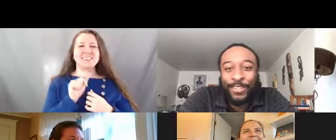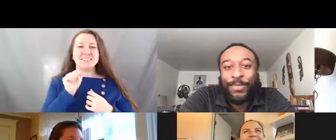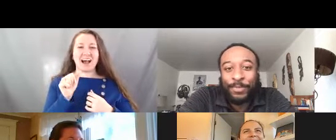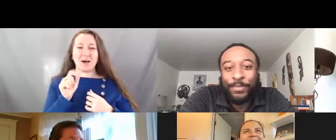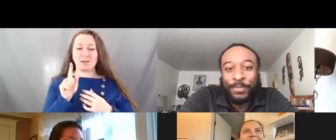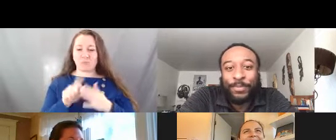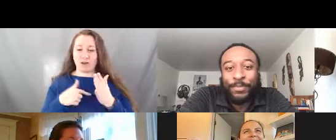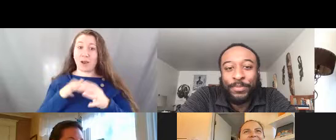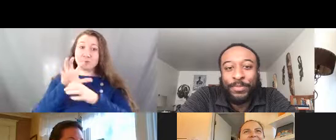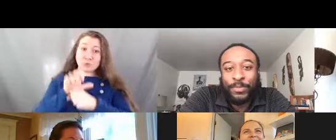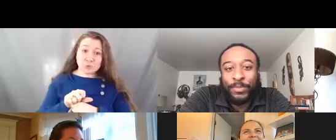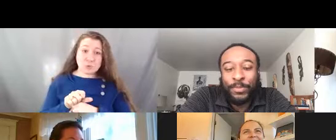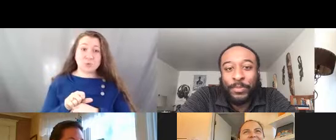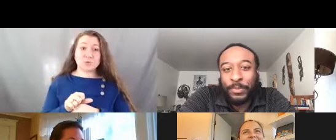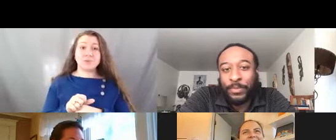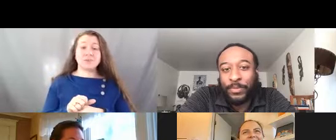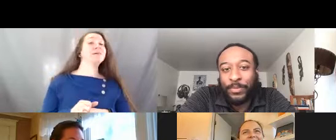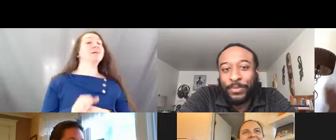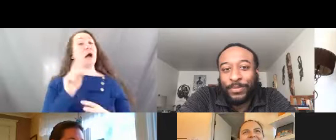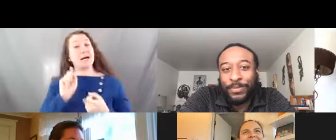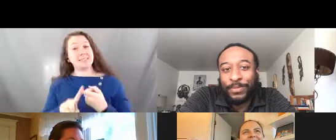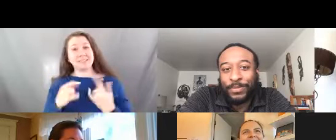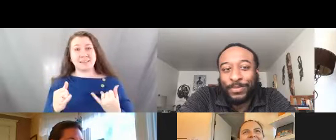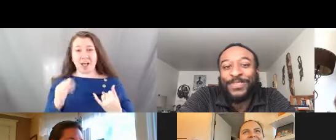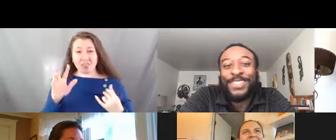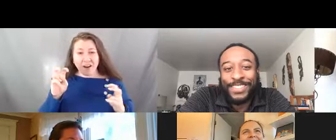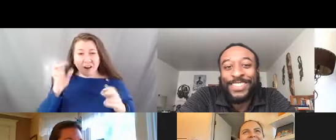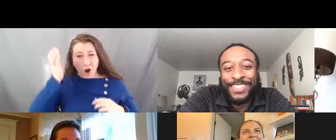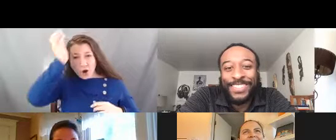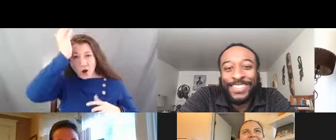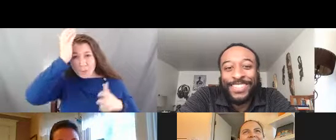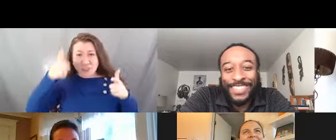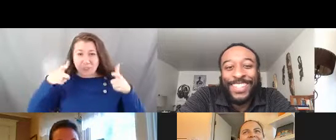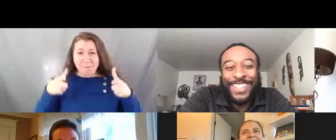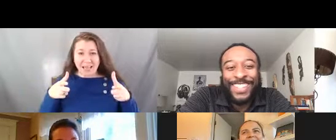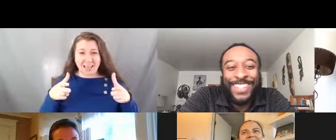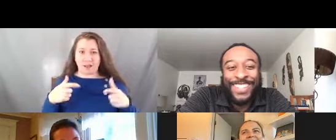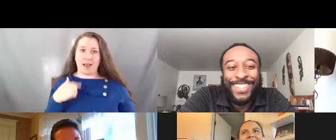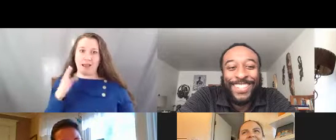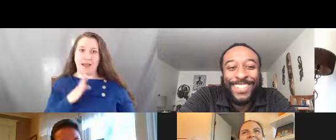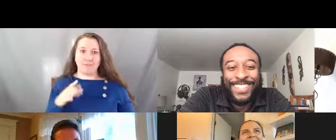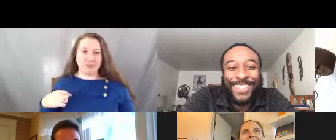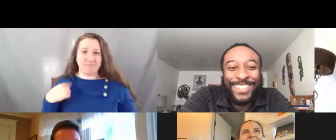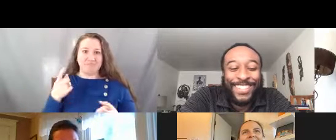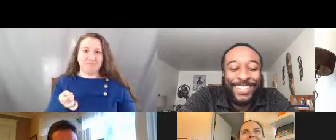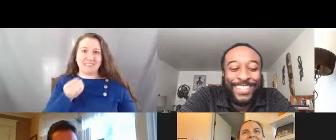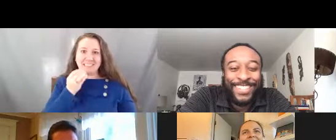used to. Like, until now, I've never had the garbage plate. If anyone did, I never did. So it just Actually, not that